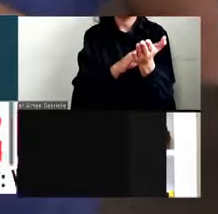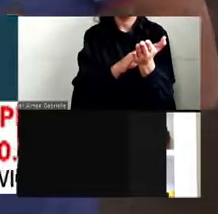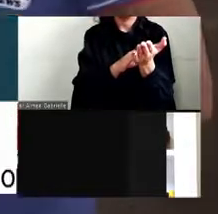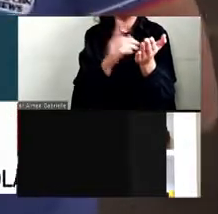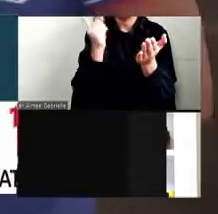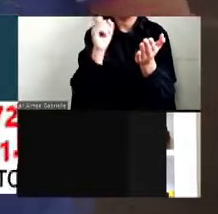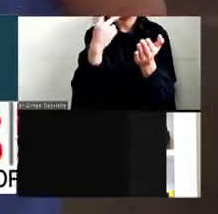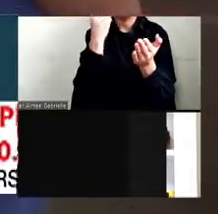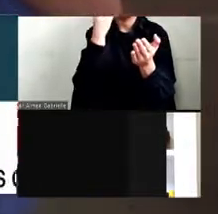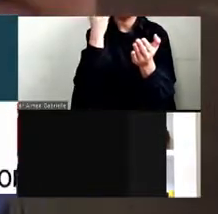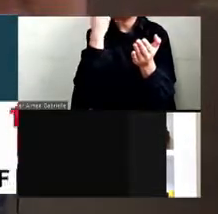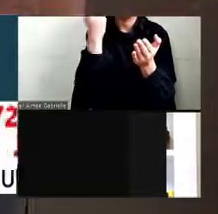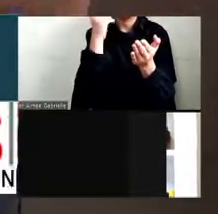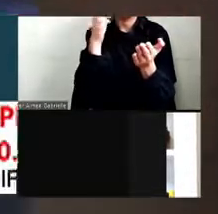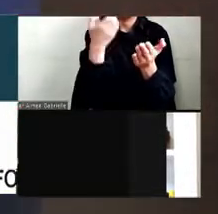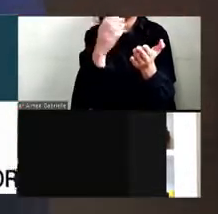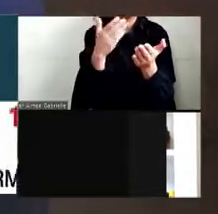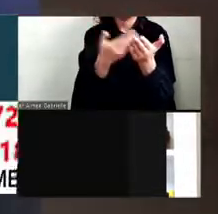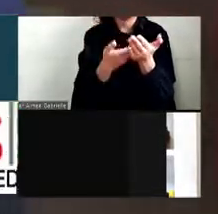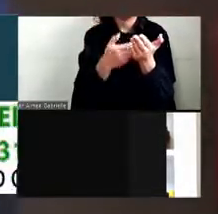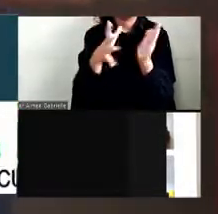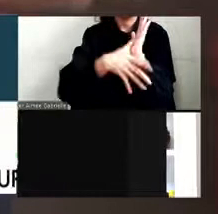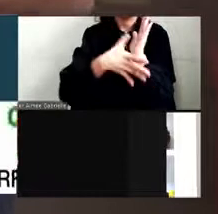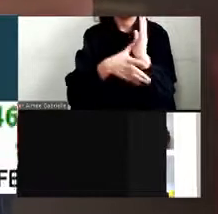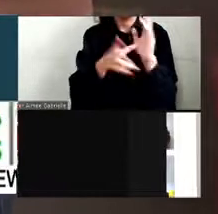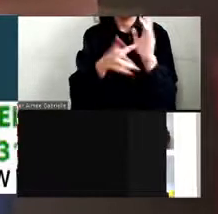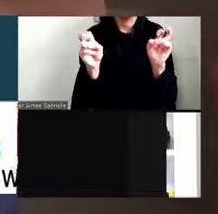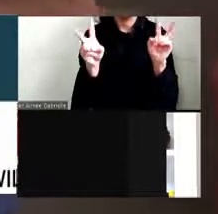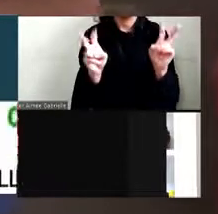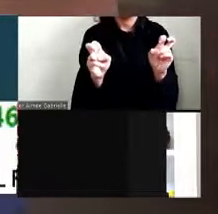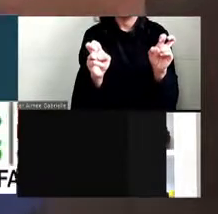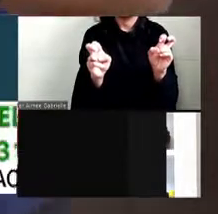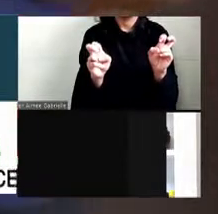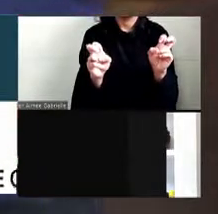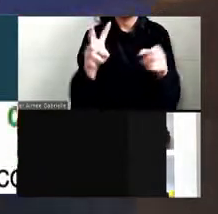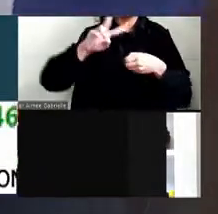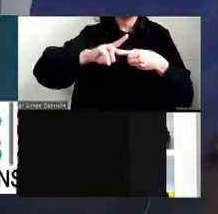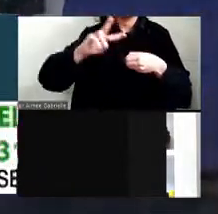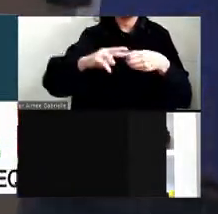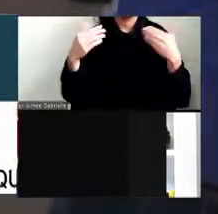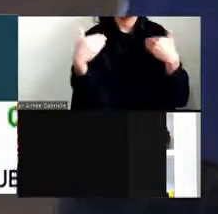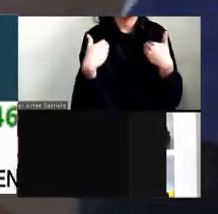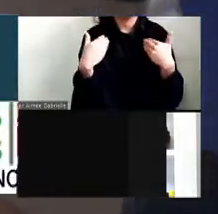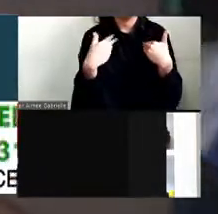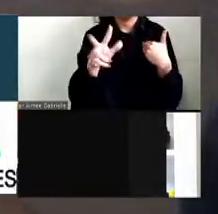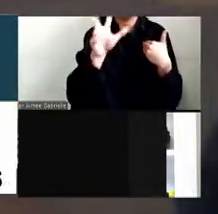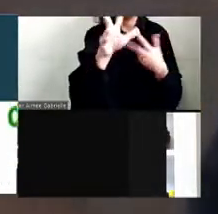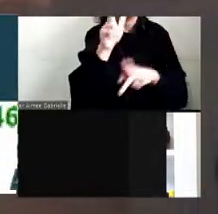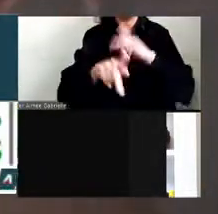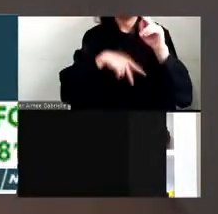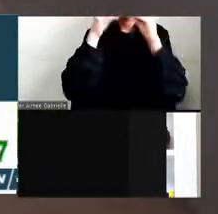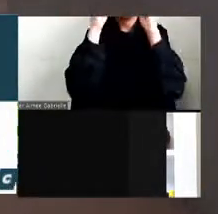see during elections, they will be called Plebiscite Committee. It will also be composed of three persons, teachers and